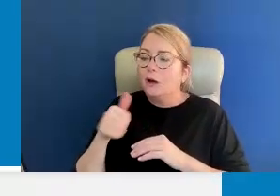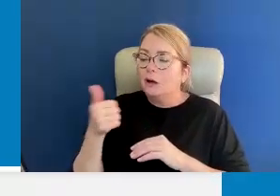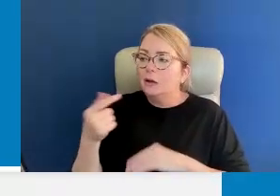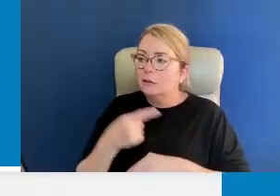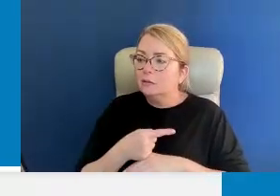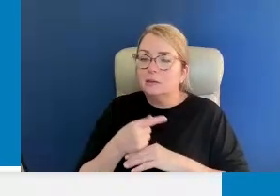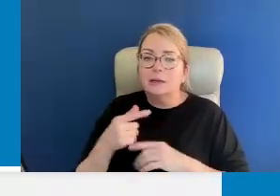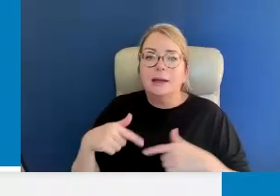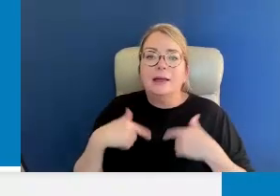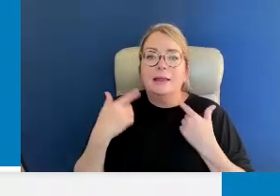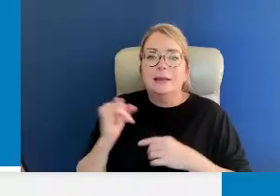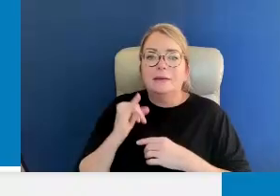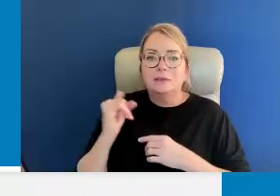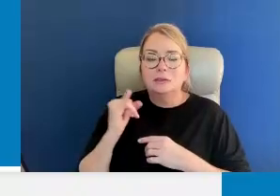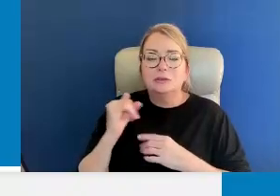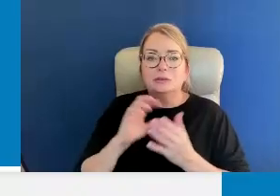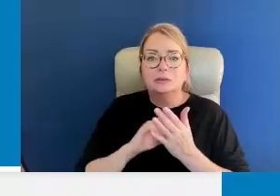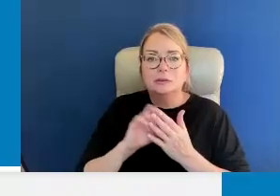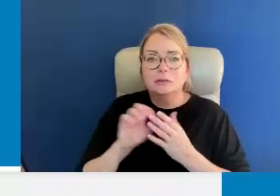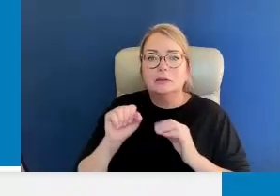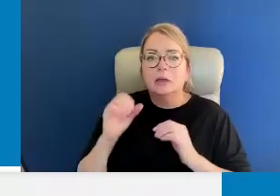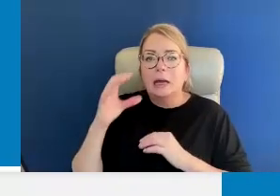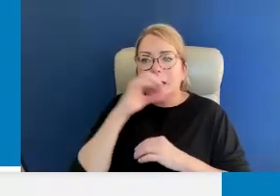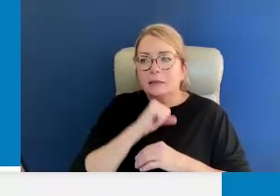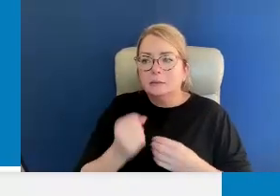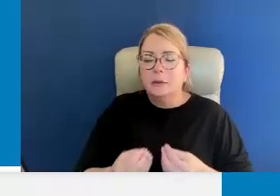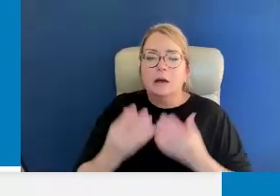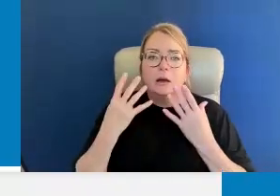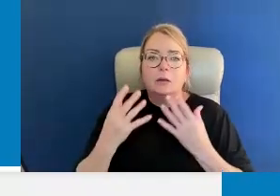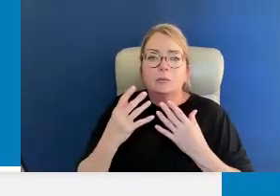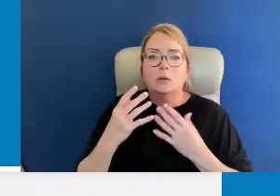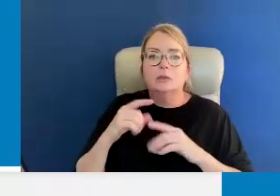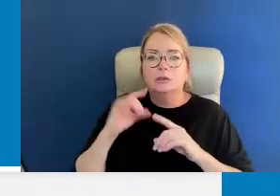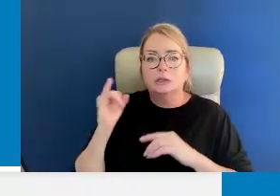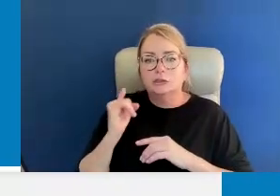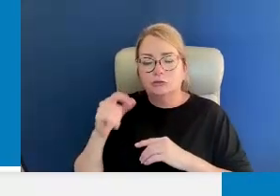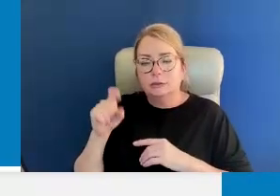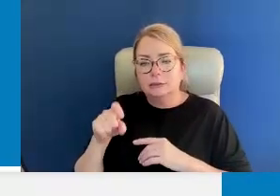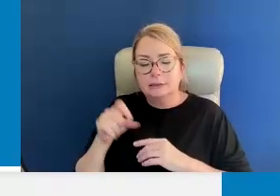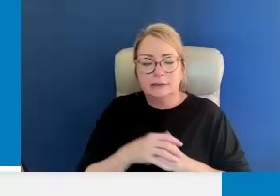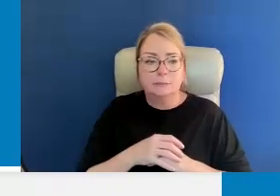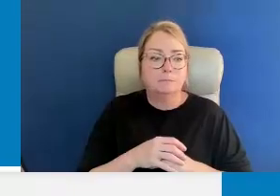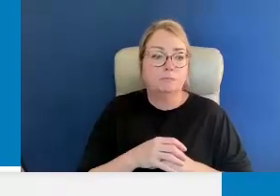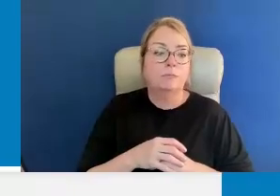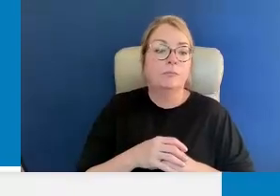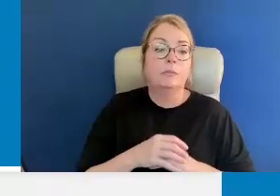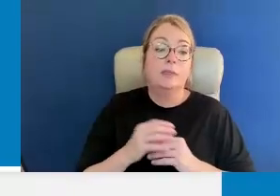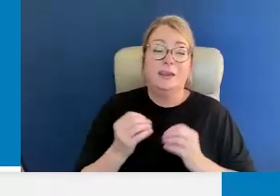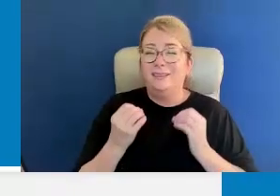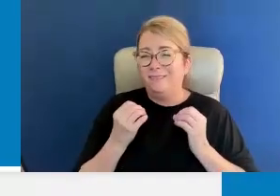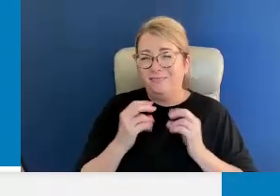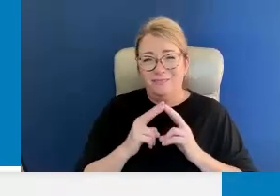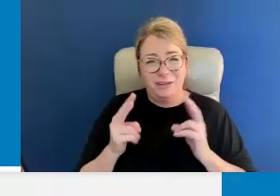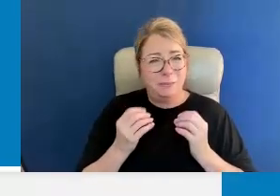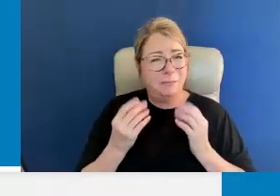calculator that will allow you to estimate how much life insurance you or a dependent needs. So a lot of good resources in your Benefit